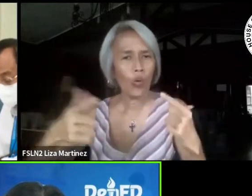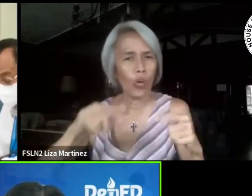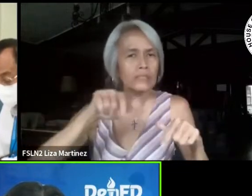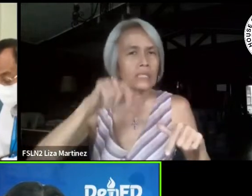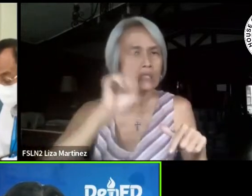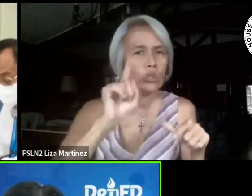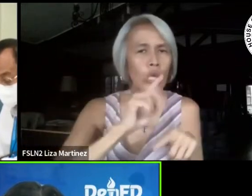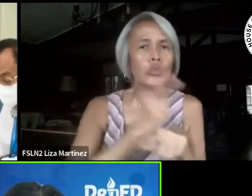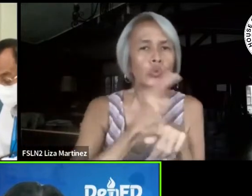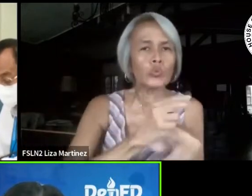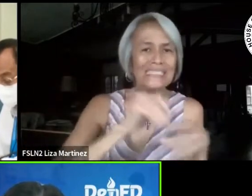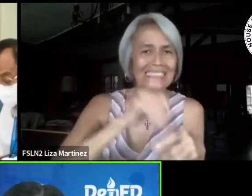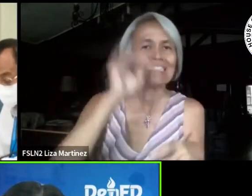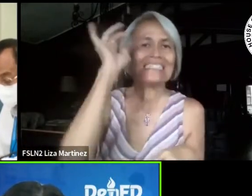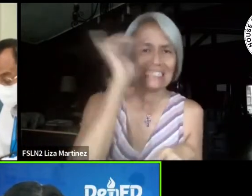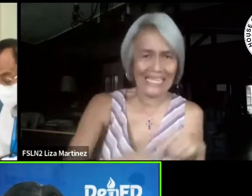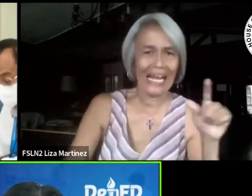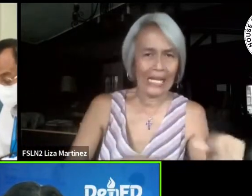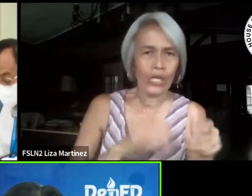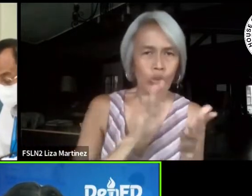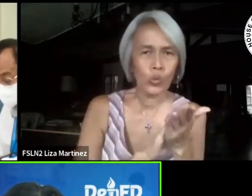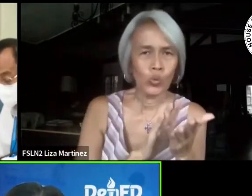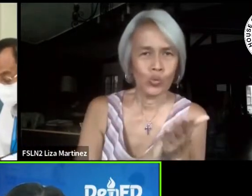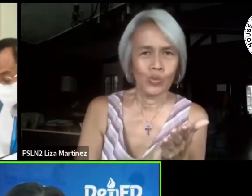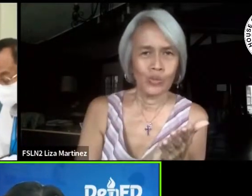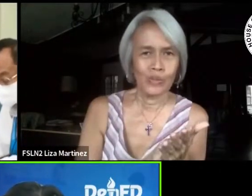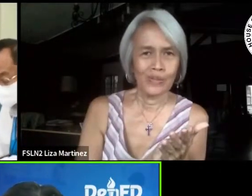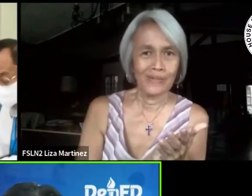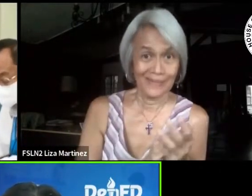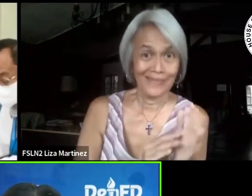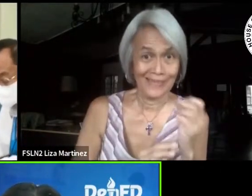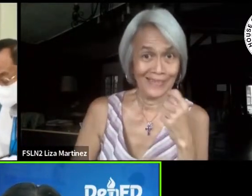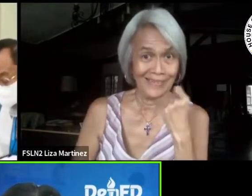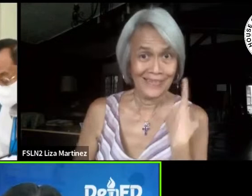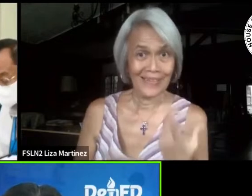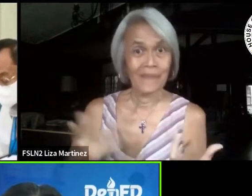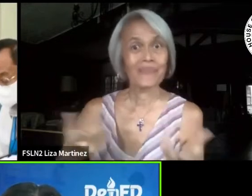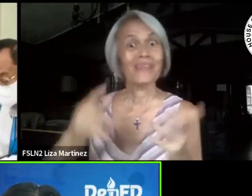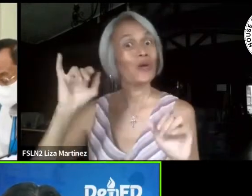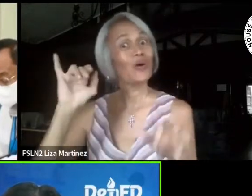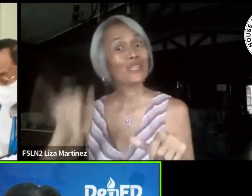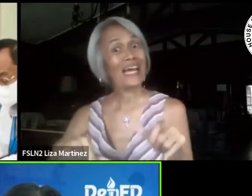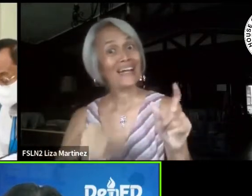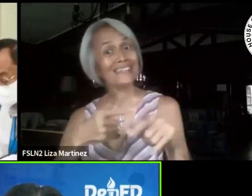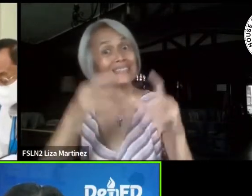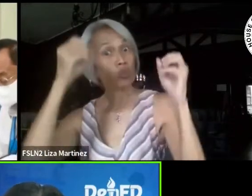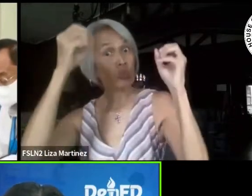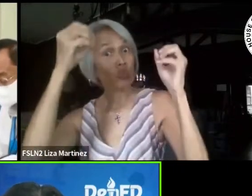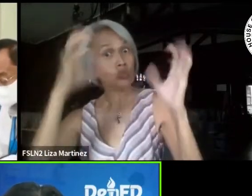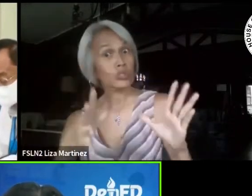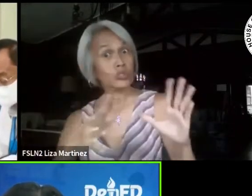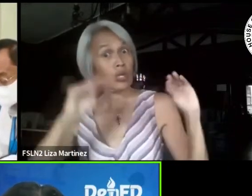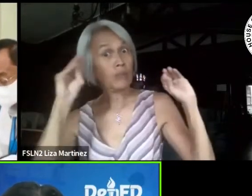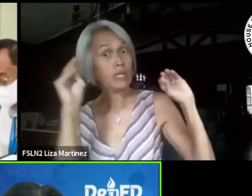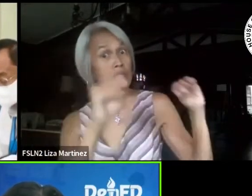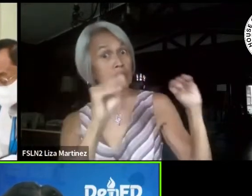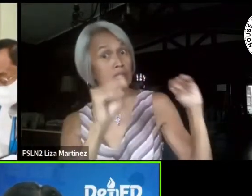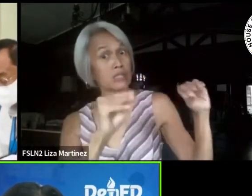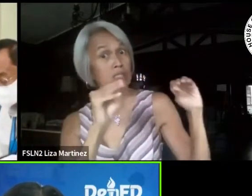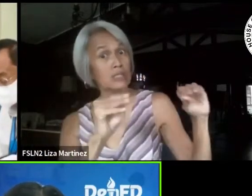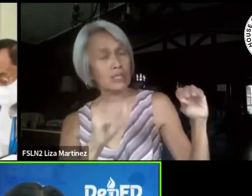naka-incorporate po yung provision just to make sure po na meron po tayong mag-teacher na magtuturo